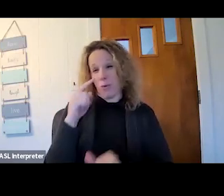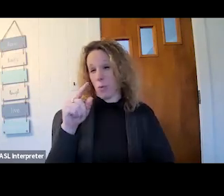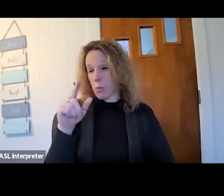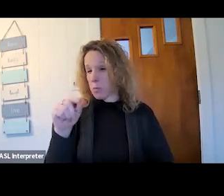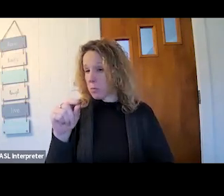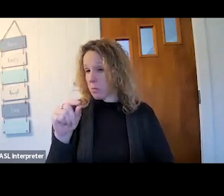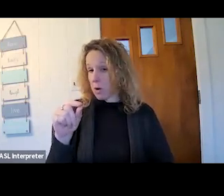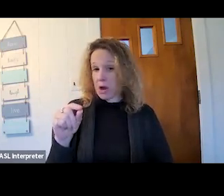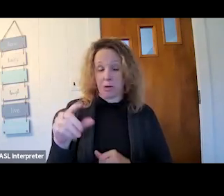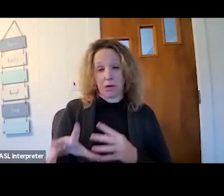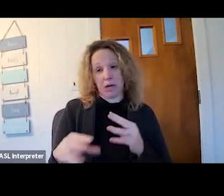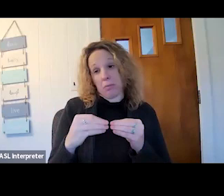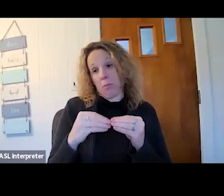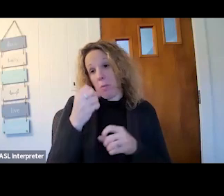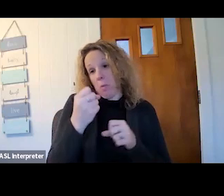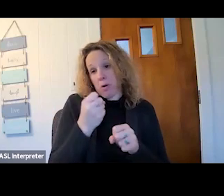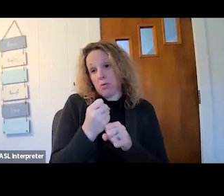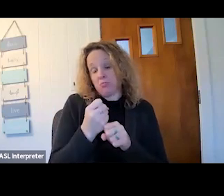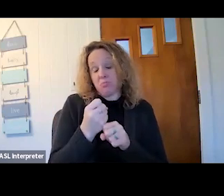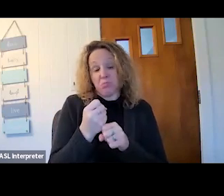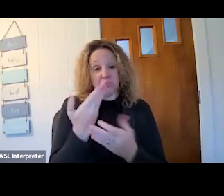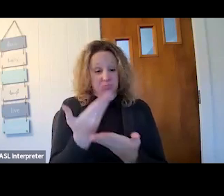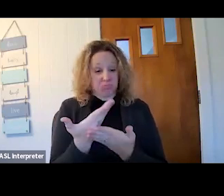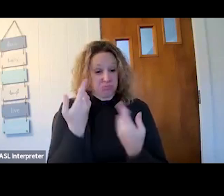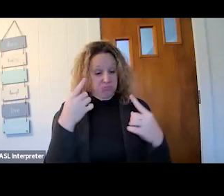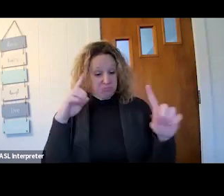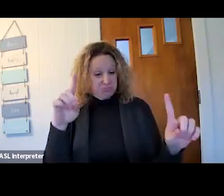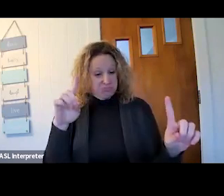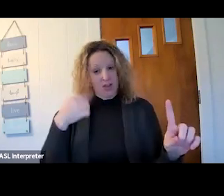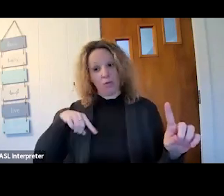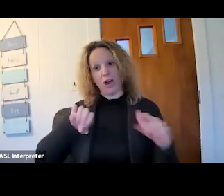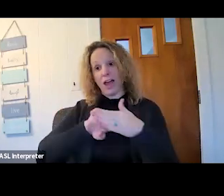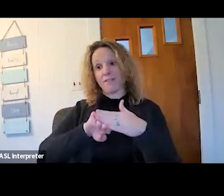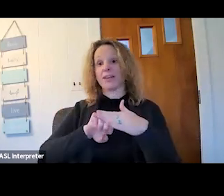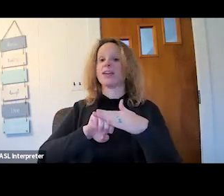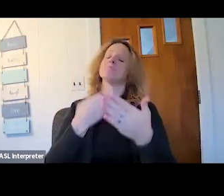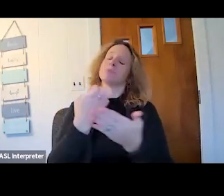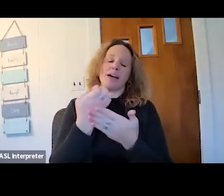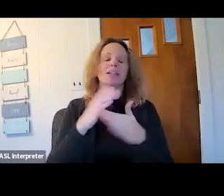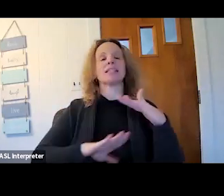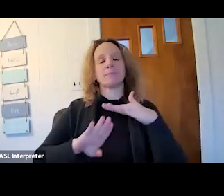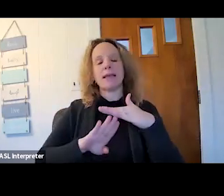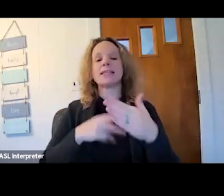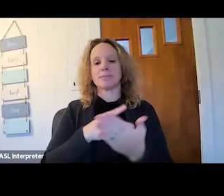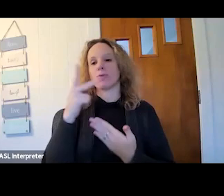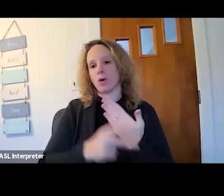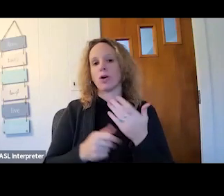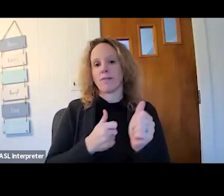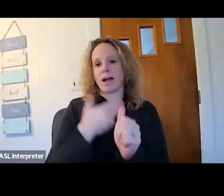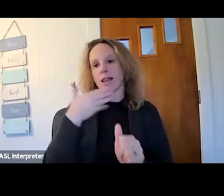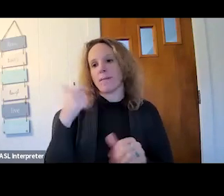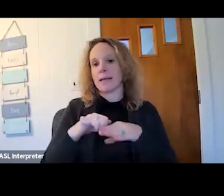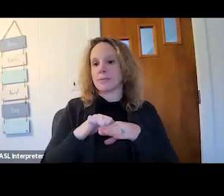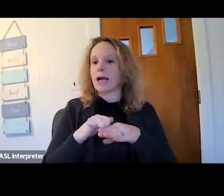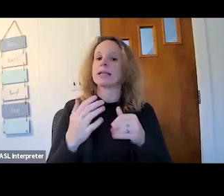years, and they have proven to work. So we're an evidence-based program where we follow best practice